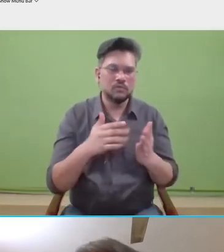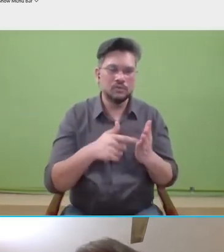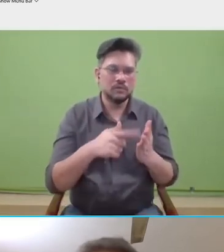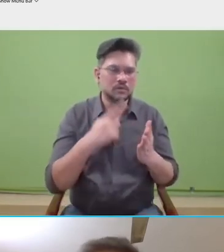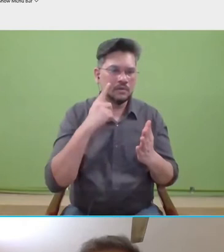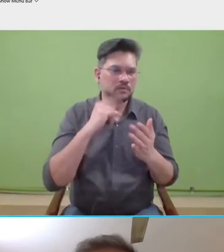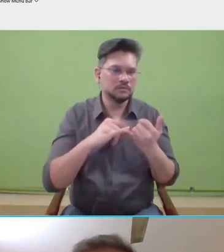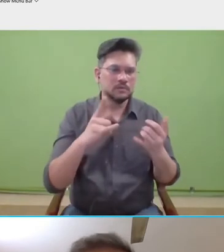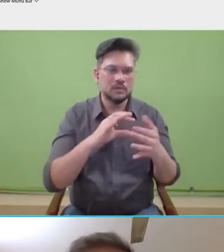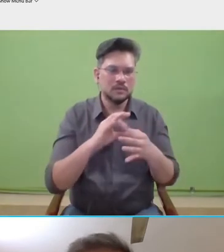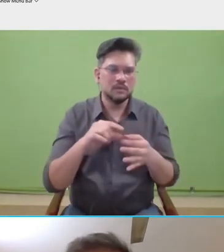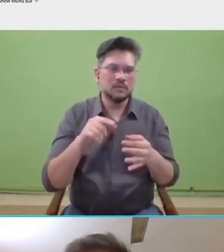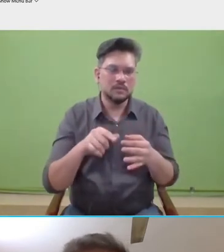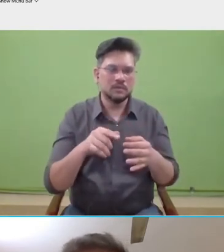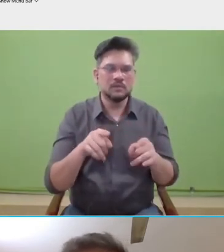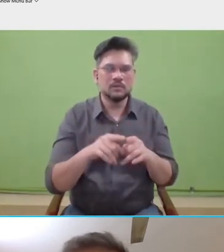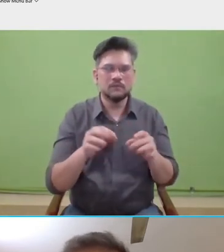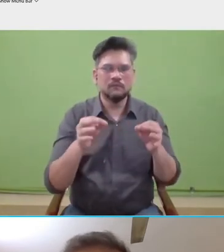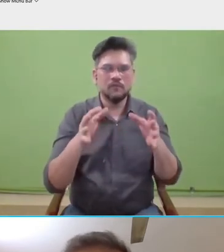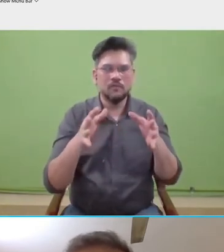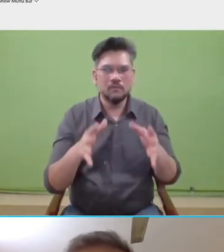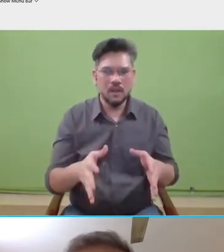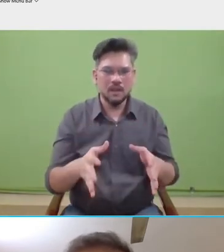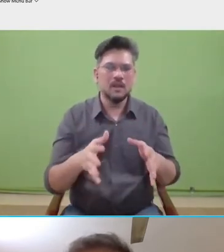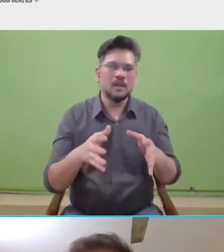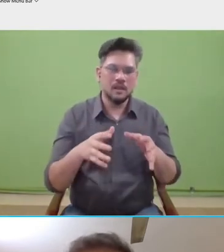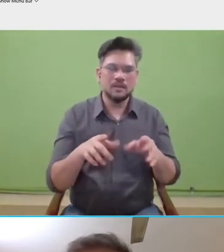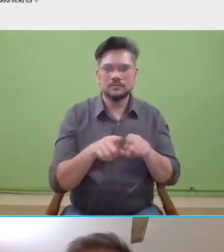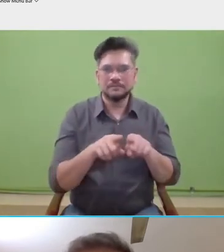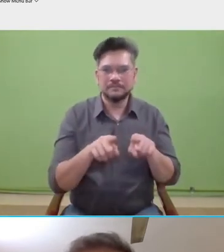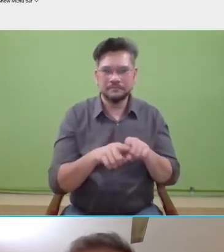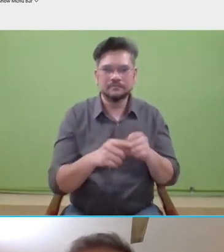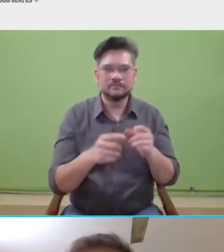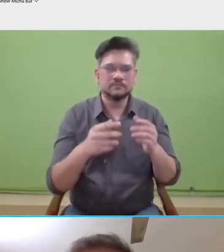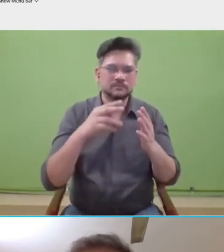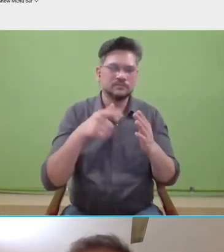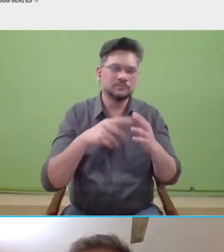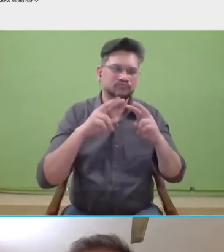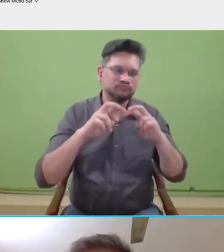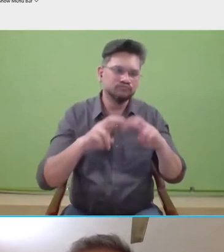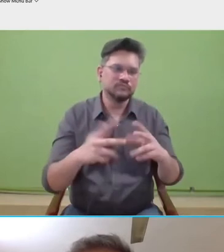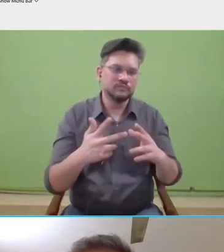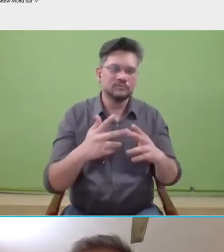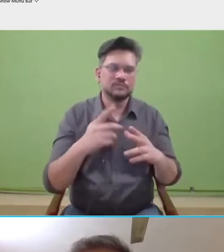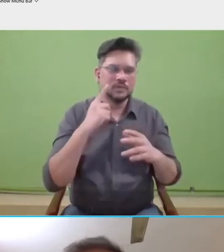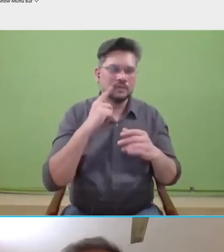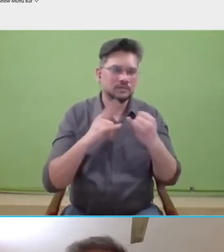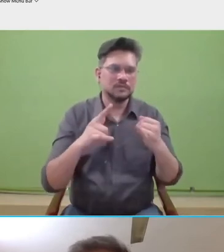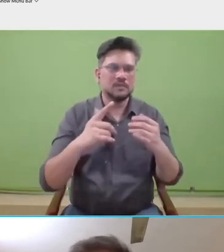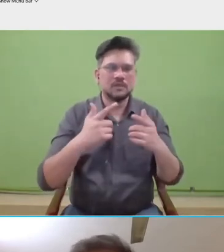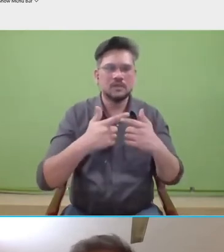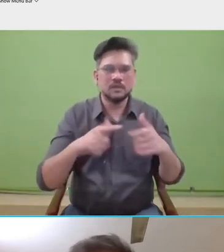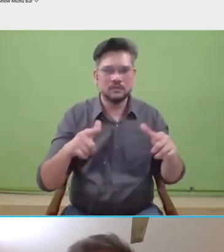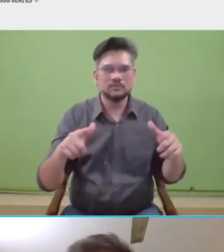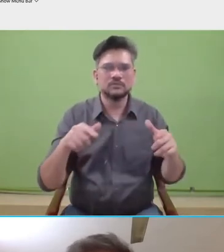formal you could say okay formal study on the language before